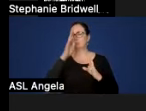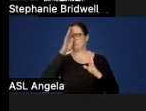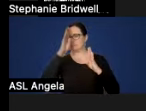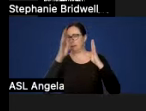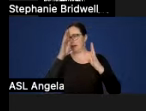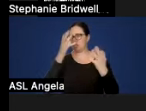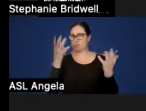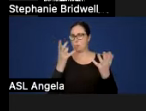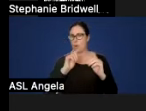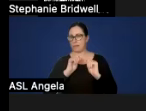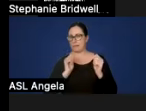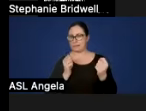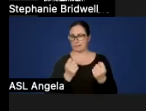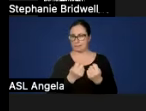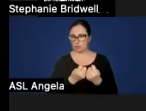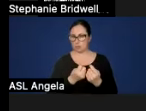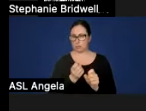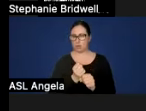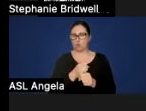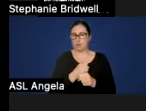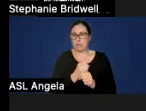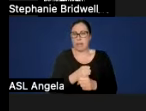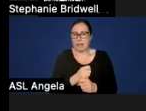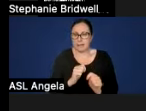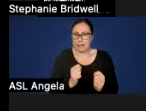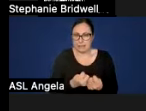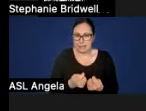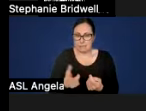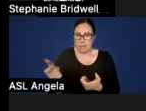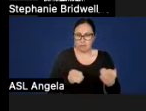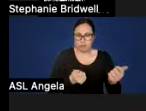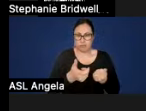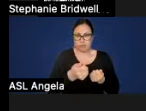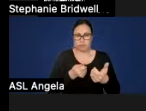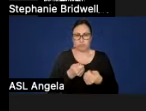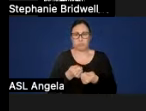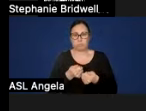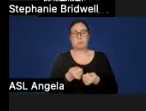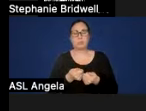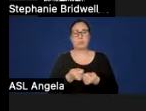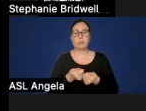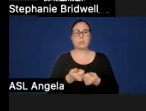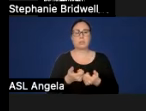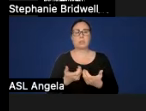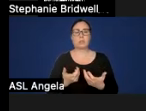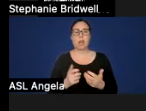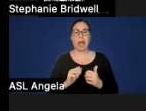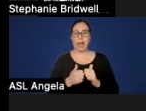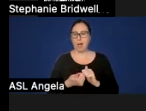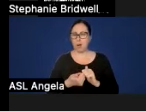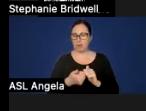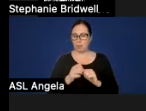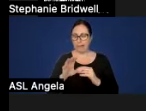about how we can and where we can integrate some of those traditional responses in our